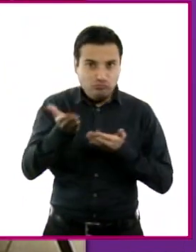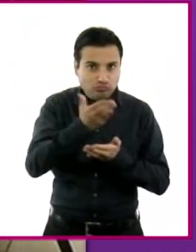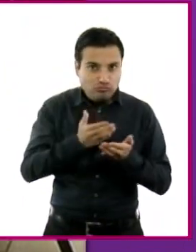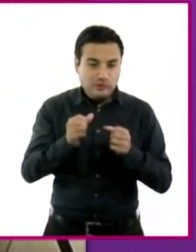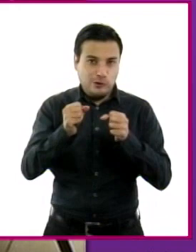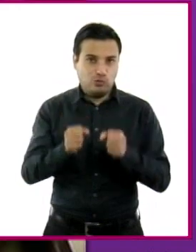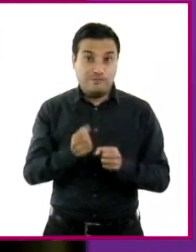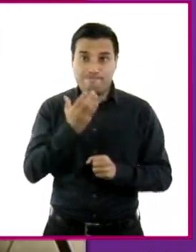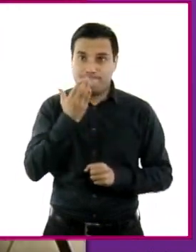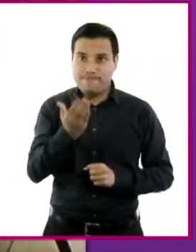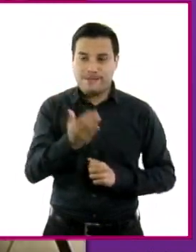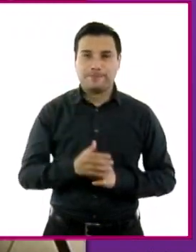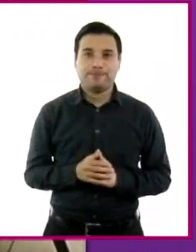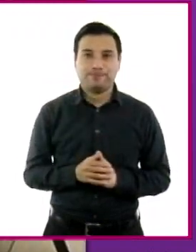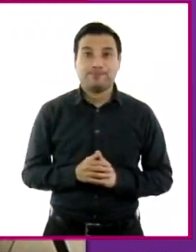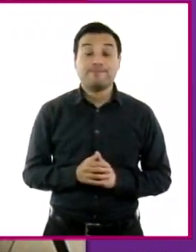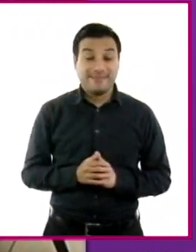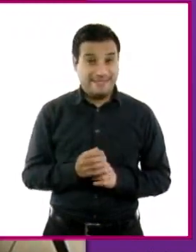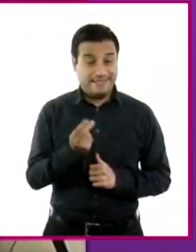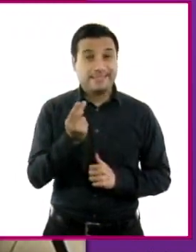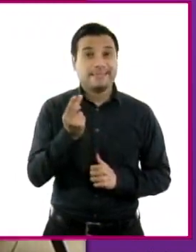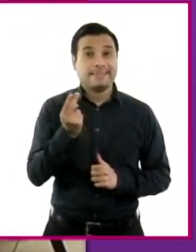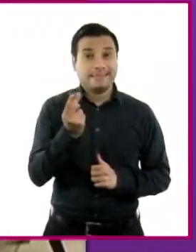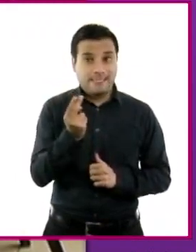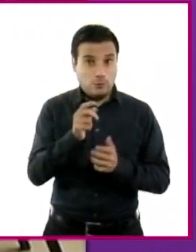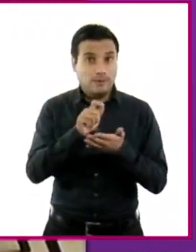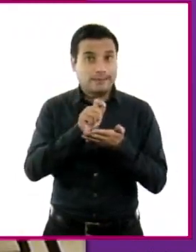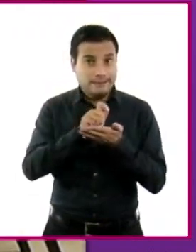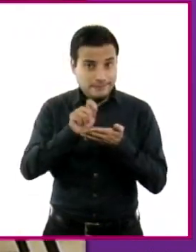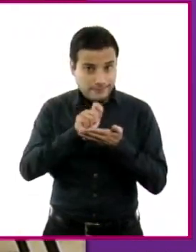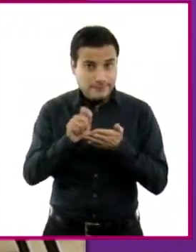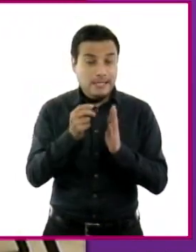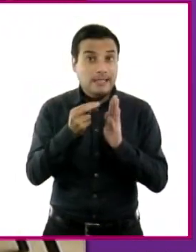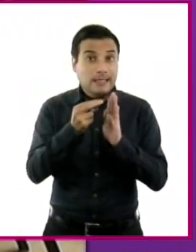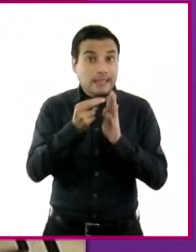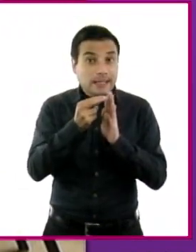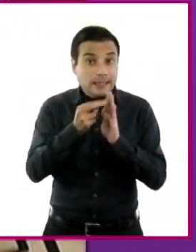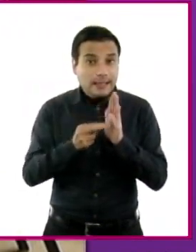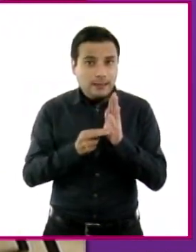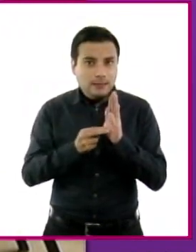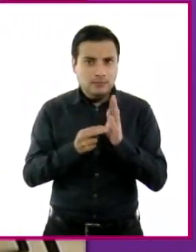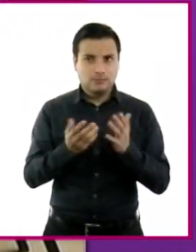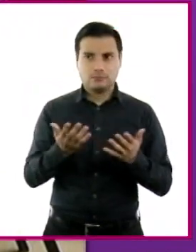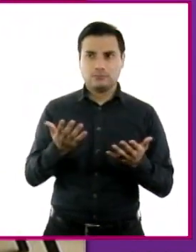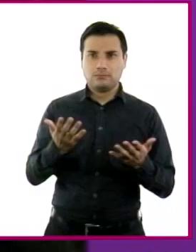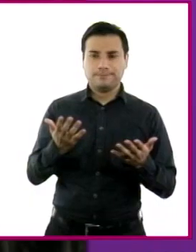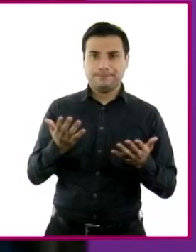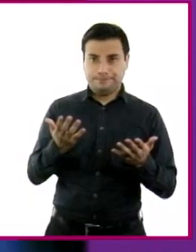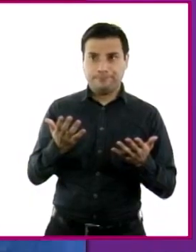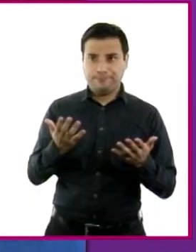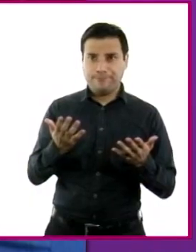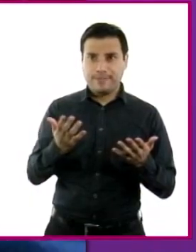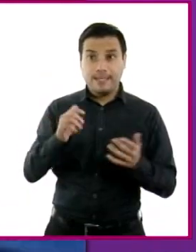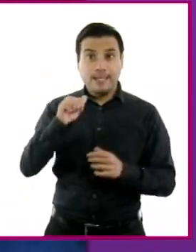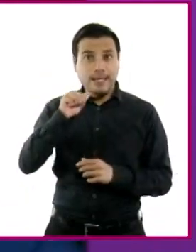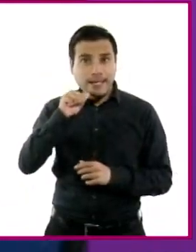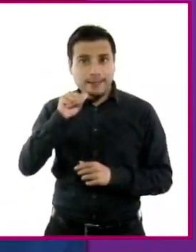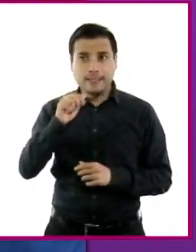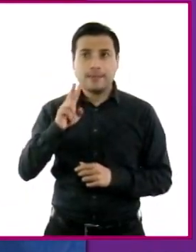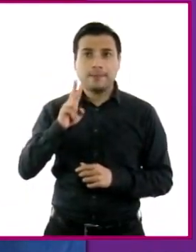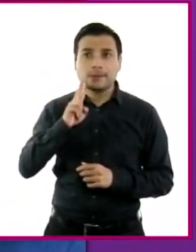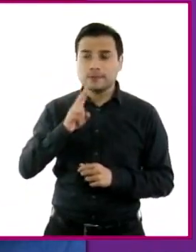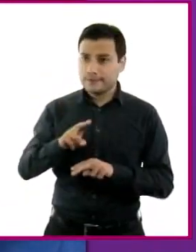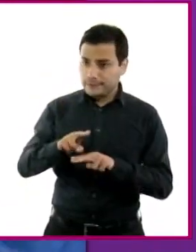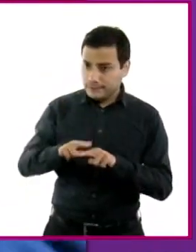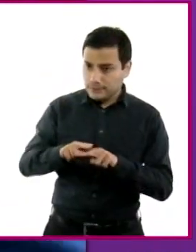Yes, we have to write many rules to be safe. Shadow, Molotov, take a seat. Mr.